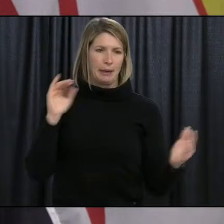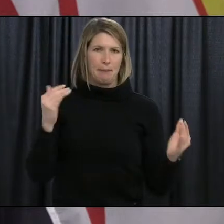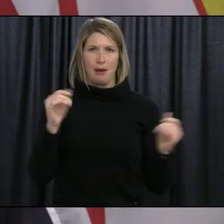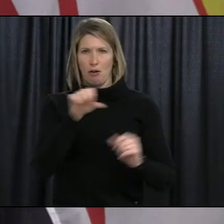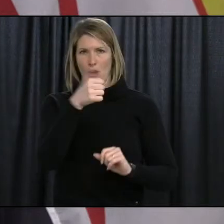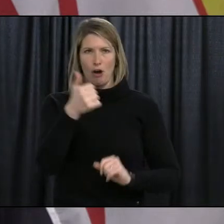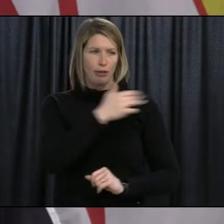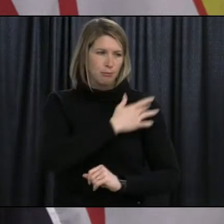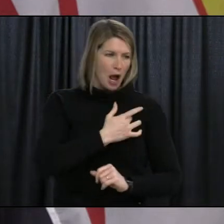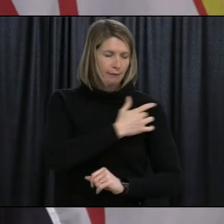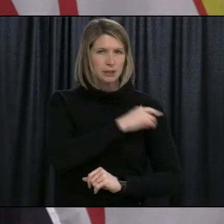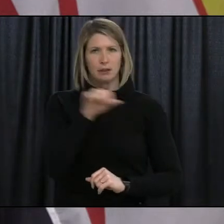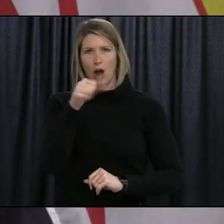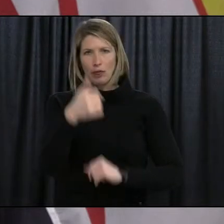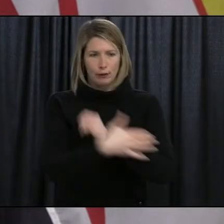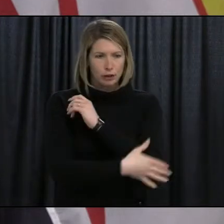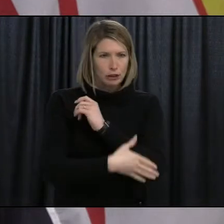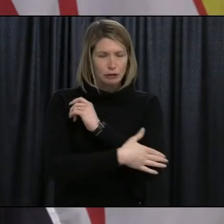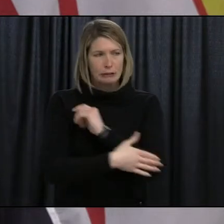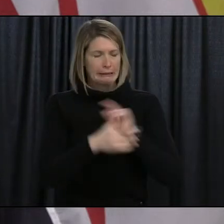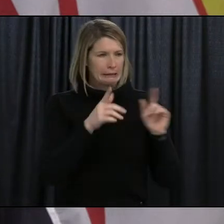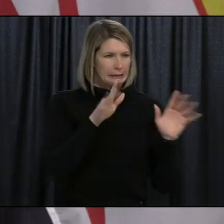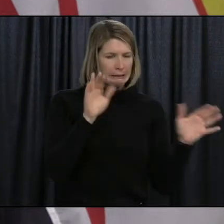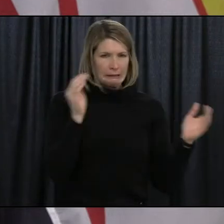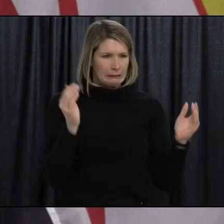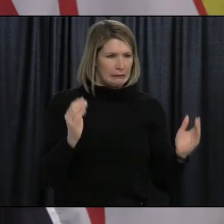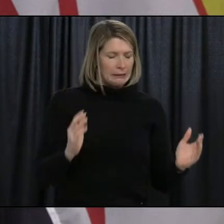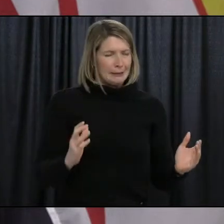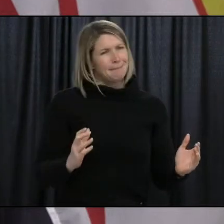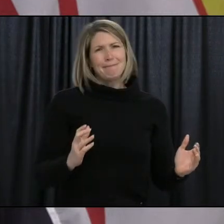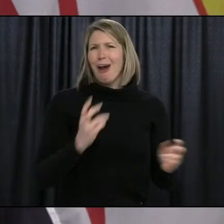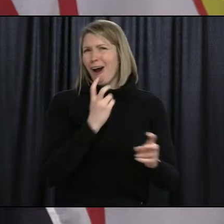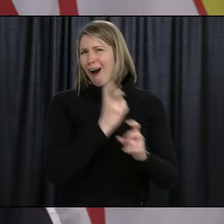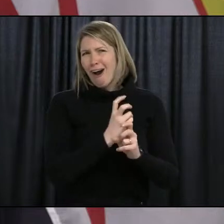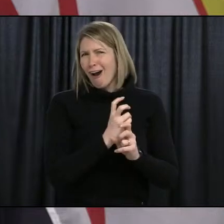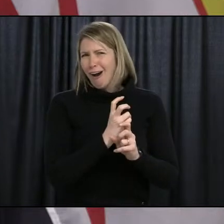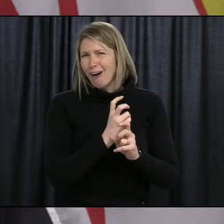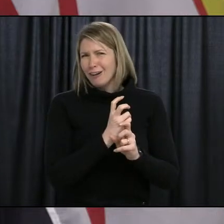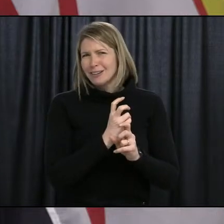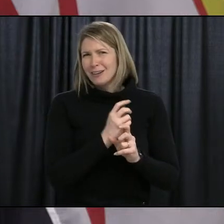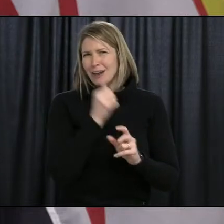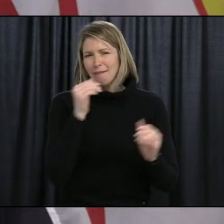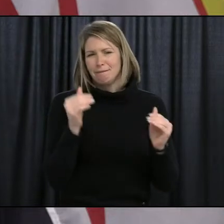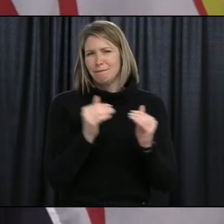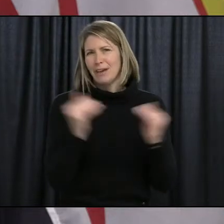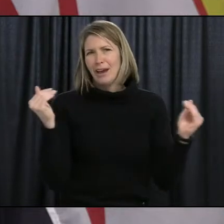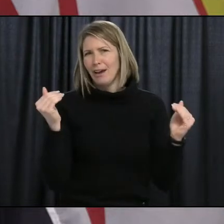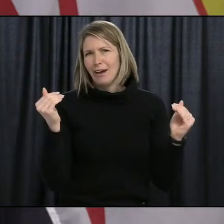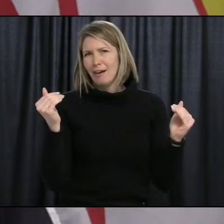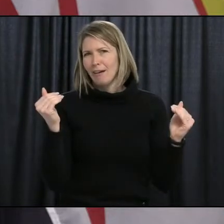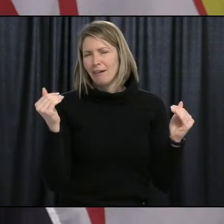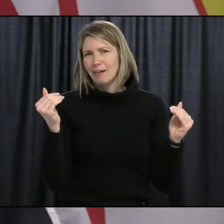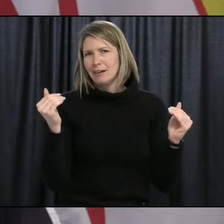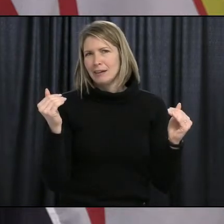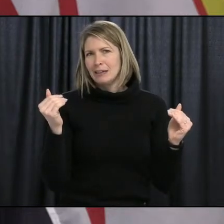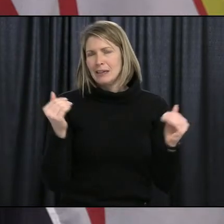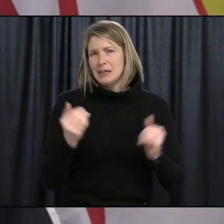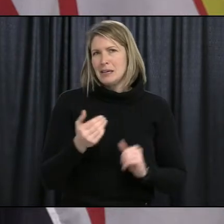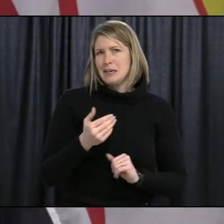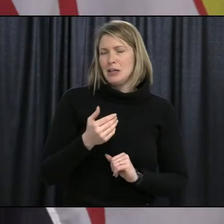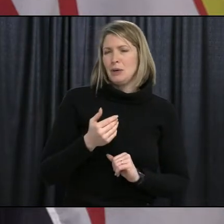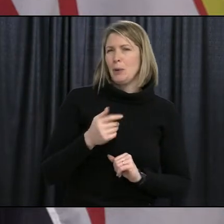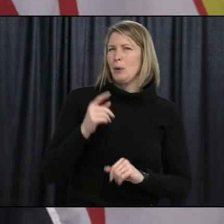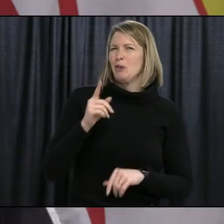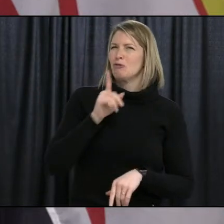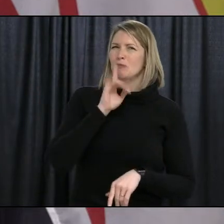people in an outbreak who end up with severe disease. So I'm not sure that we're really the best case